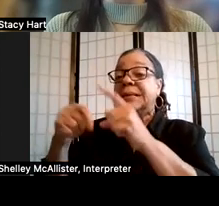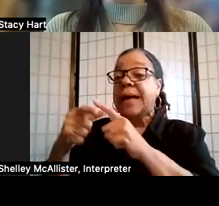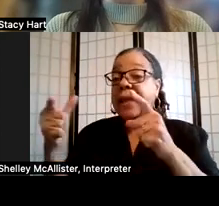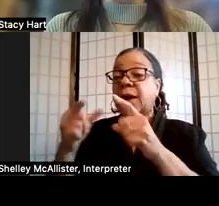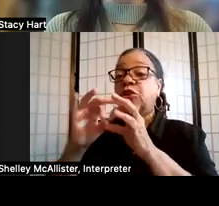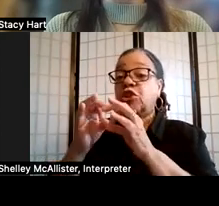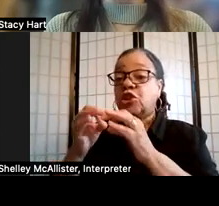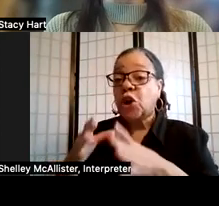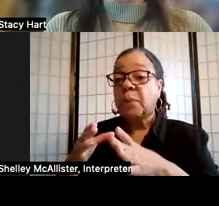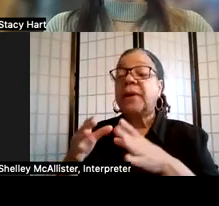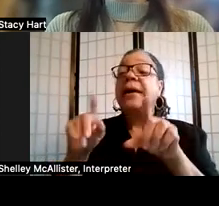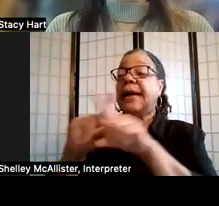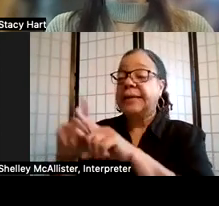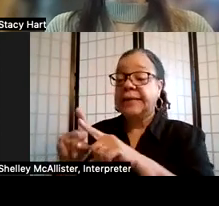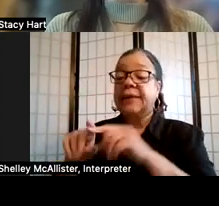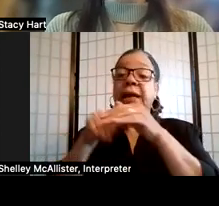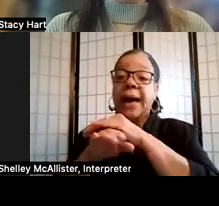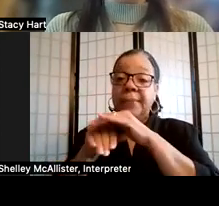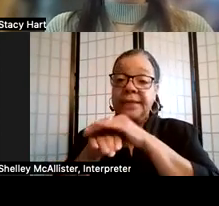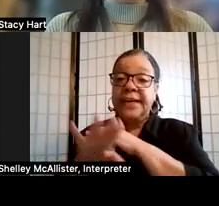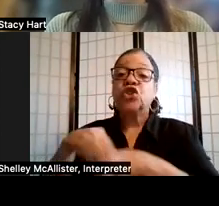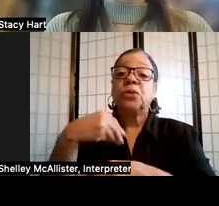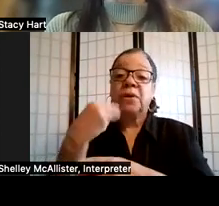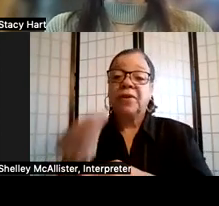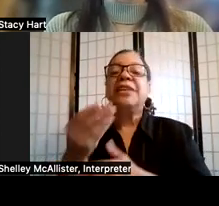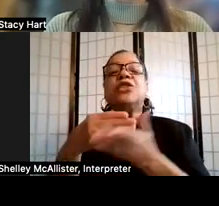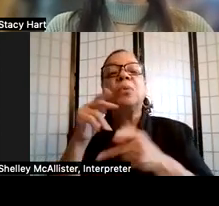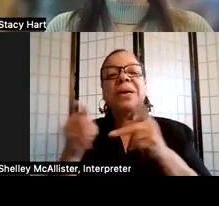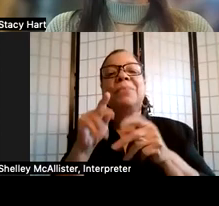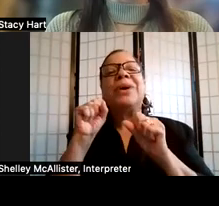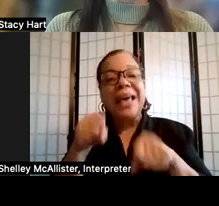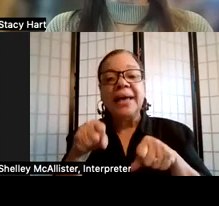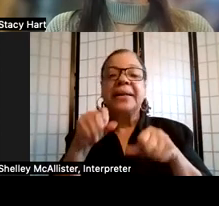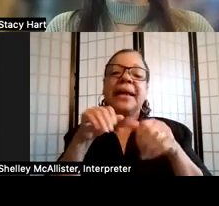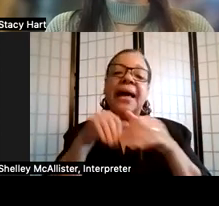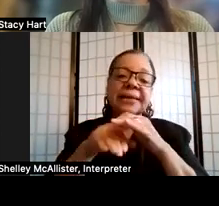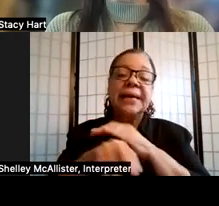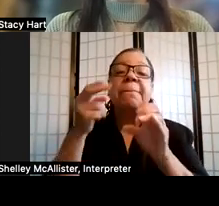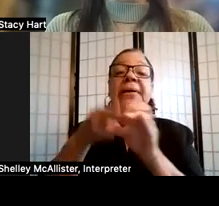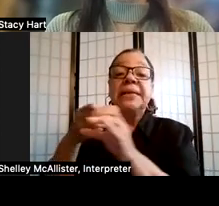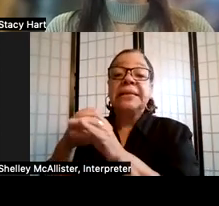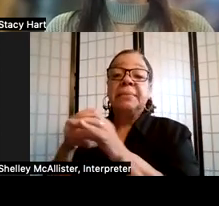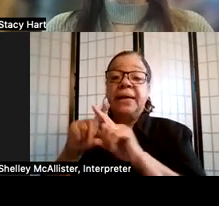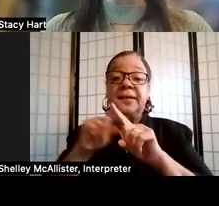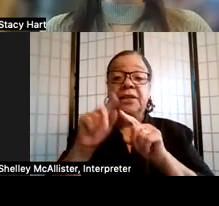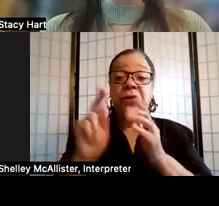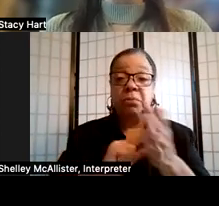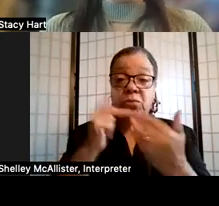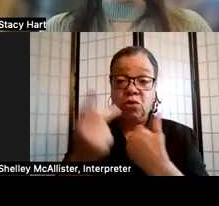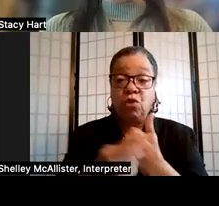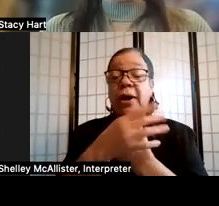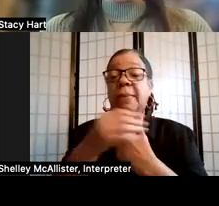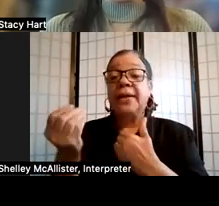reasonable accommodations so that people can access and participate in programs and